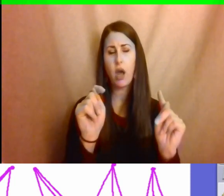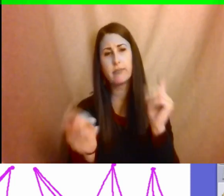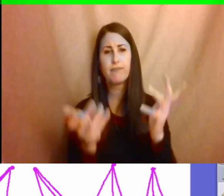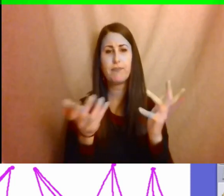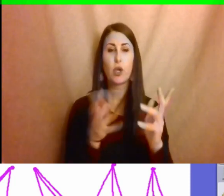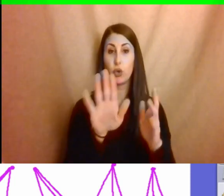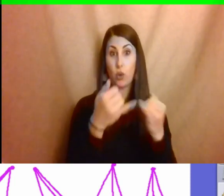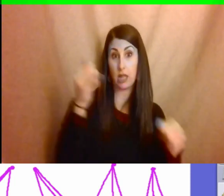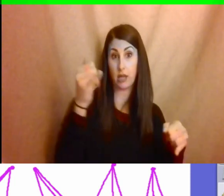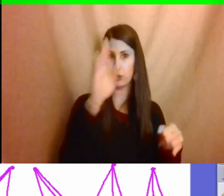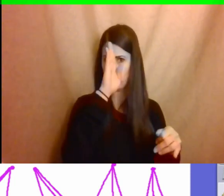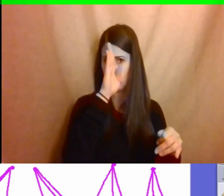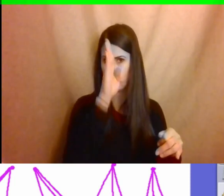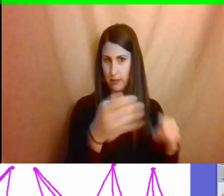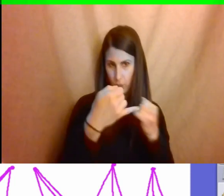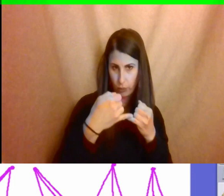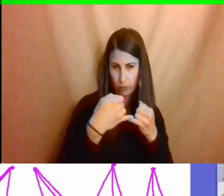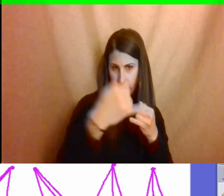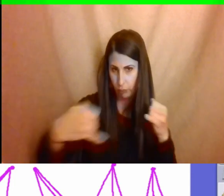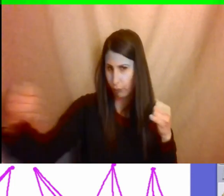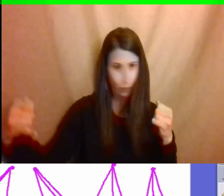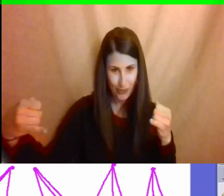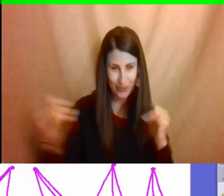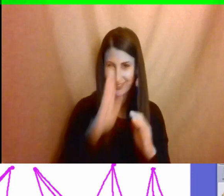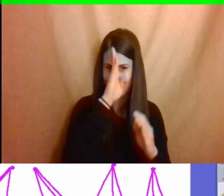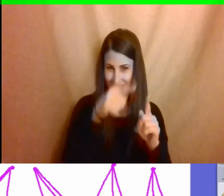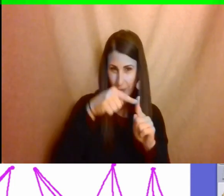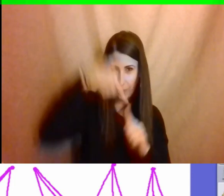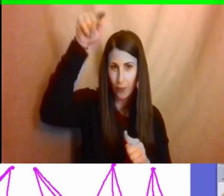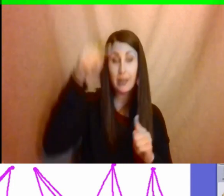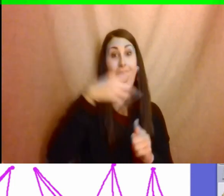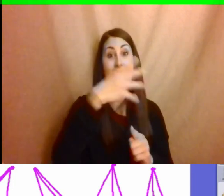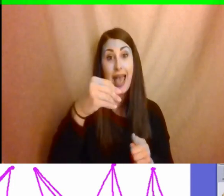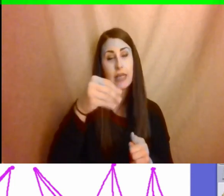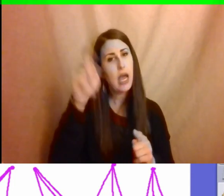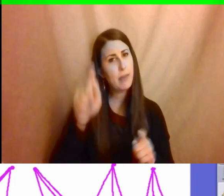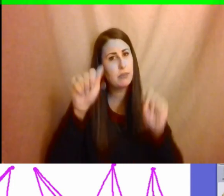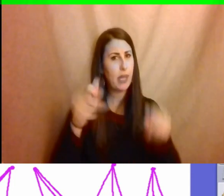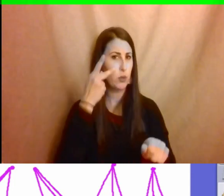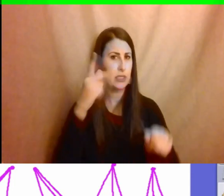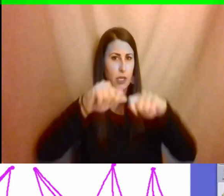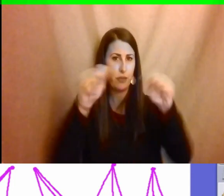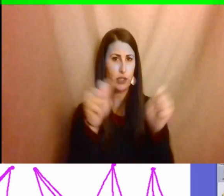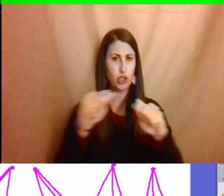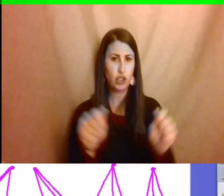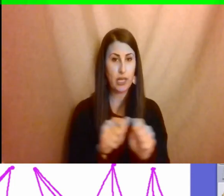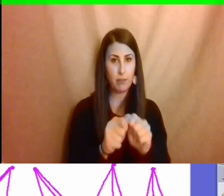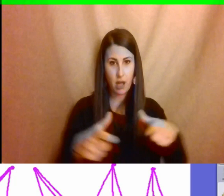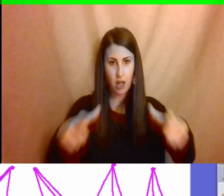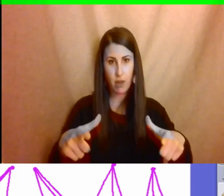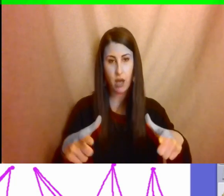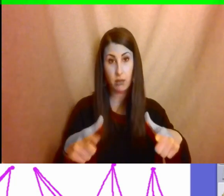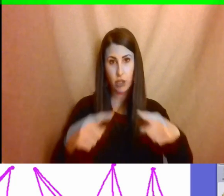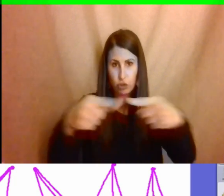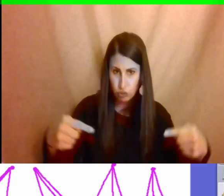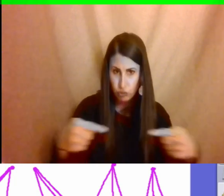clearly see the shape on the bottom, the base shape. Okay. So hopefully you remember that for the triangular pyramid, pyramids come up